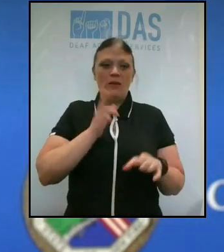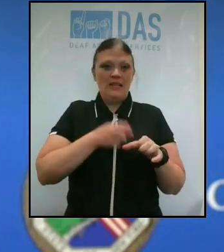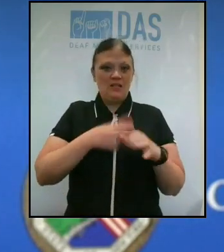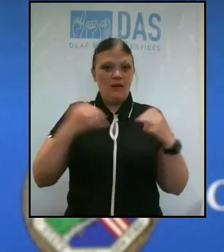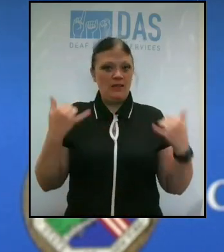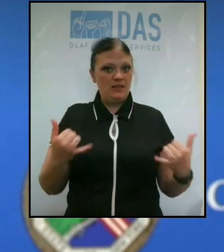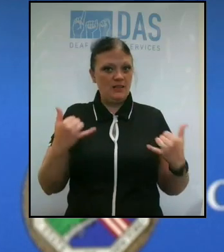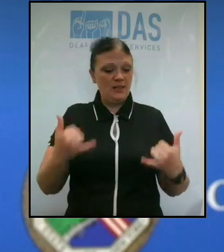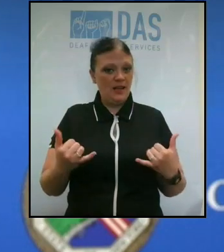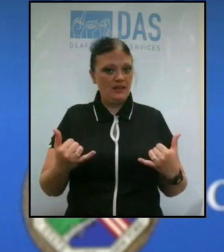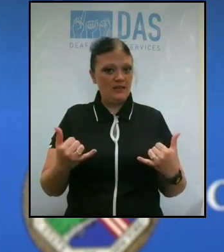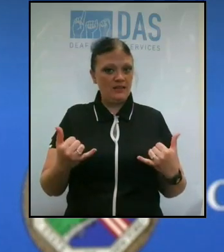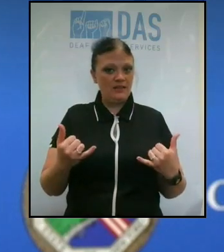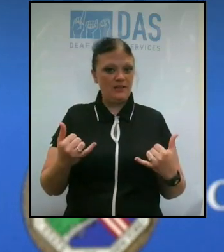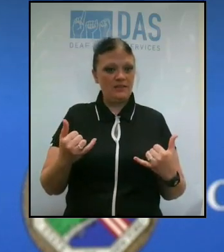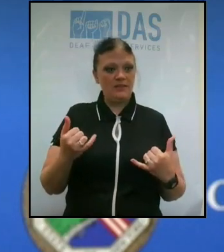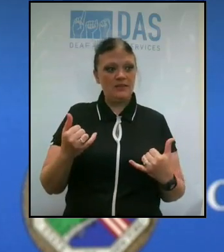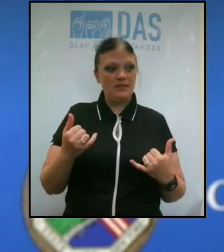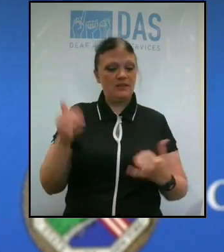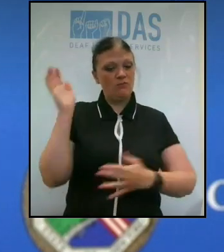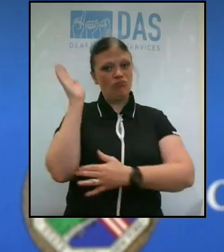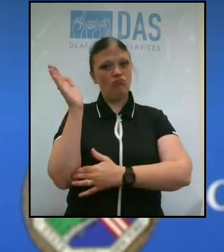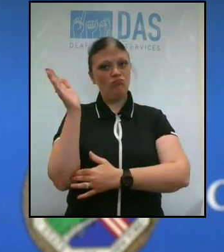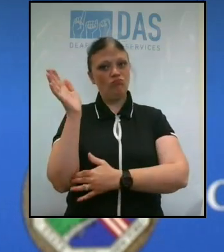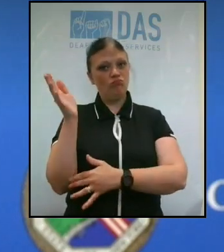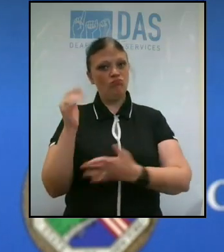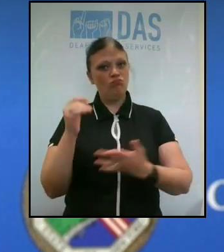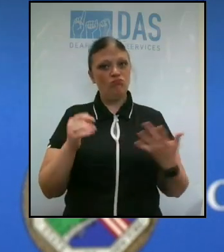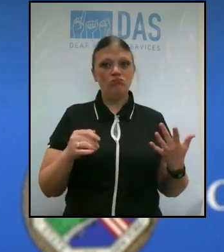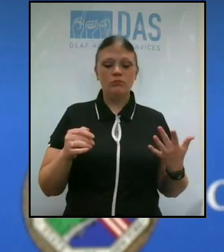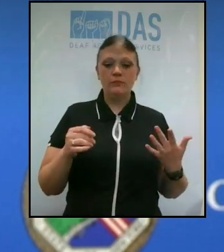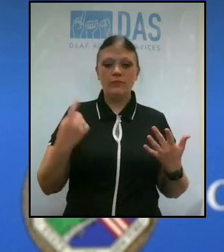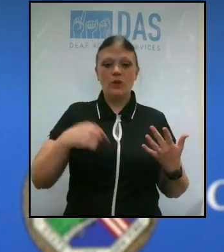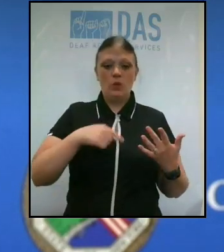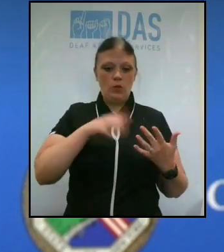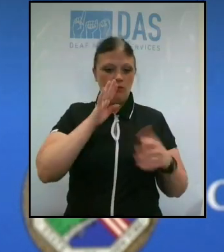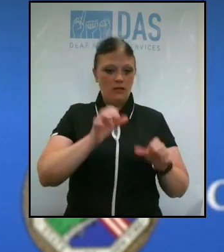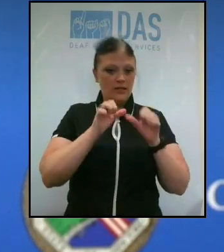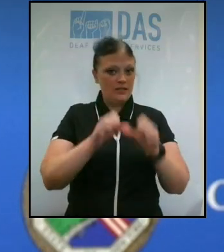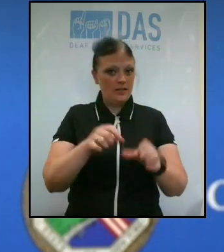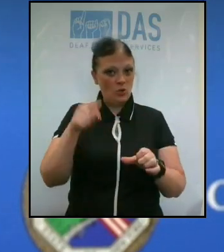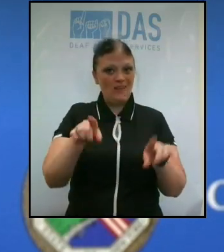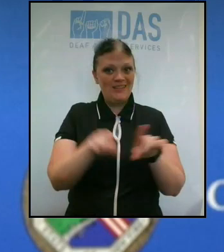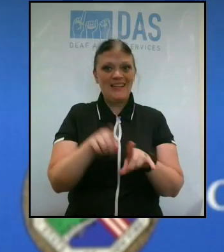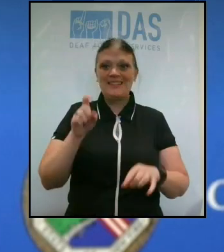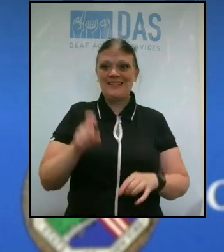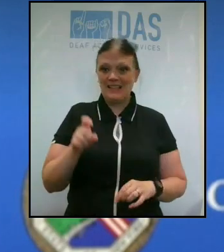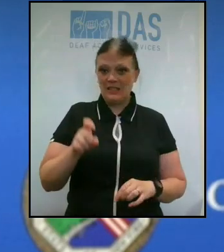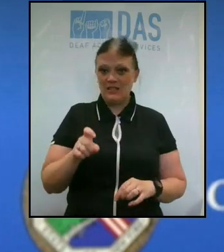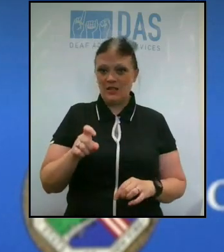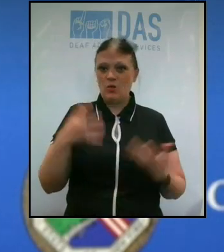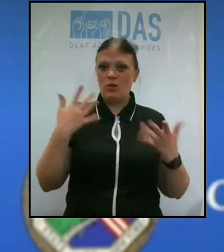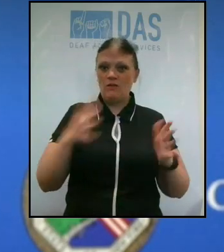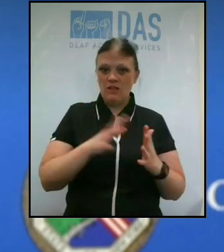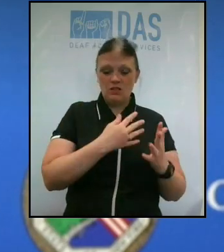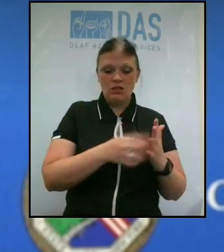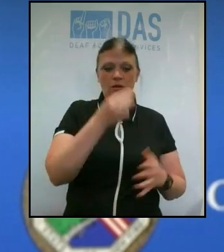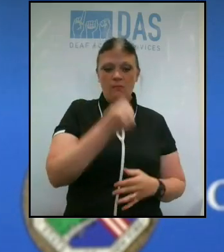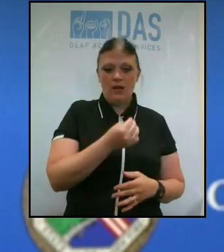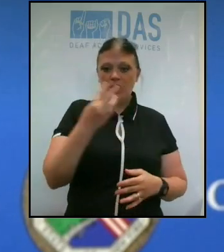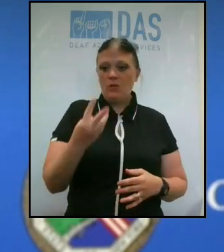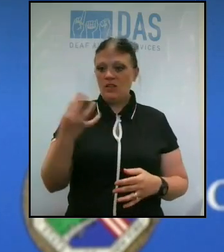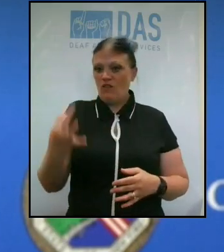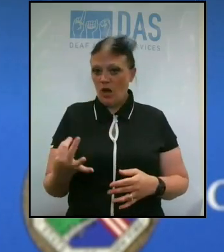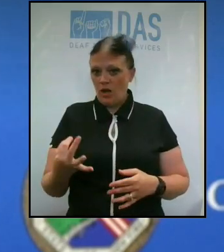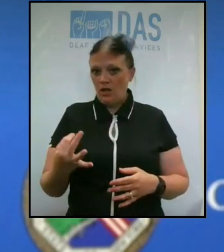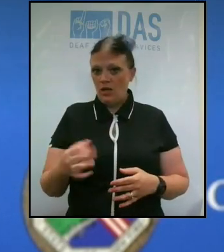in today's press conference. We will continue these as necessary. We have been scheduling them Monday, Wednesday, Friday. We did not